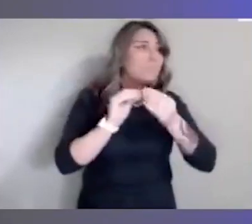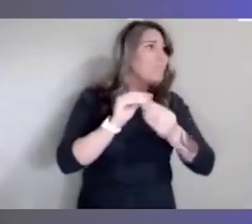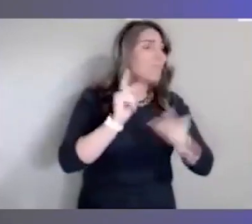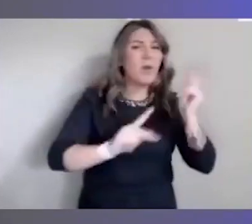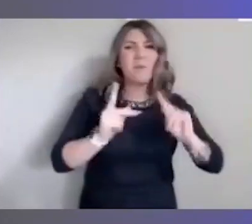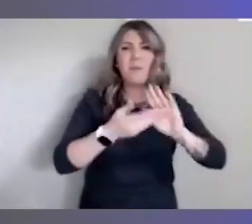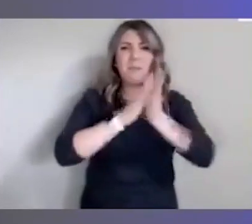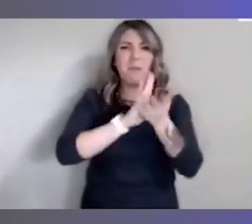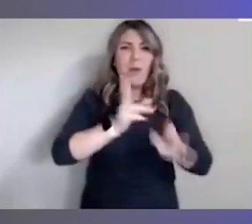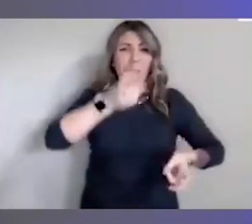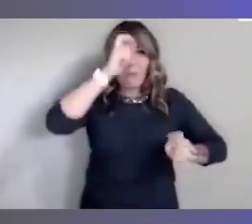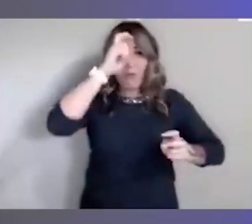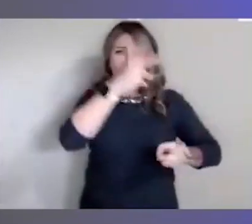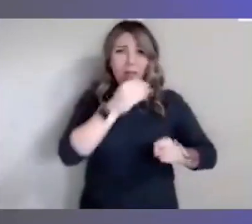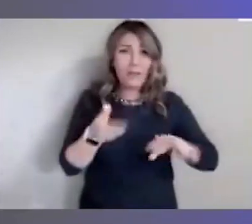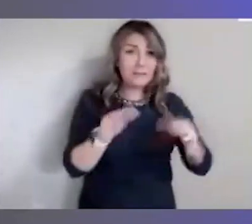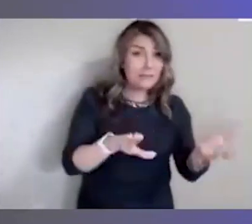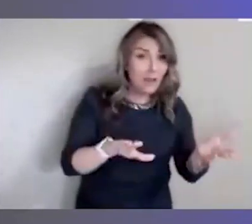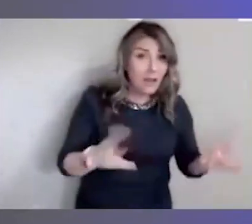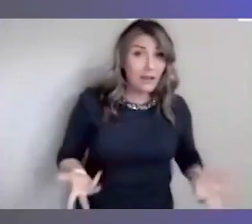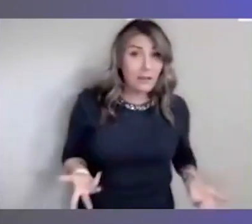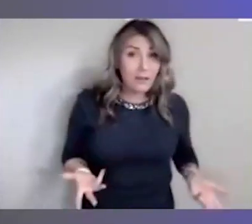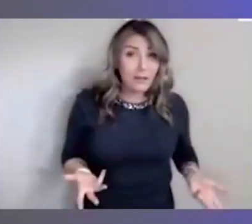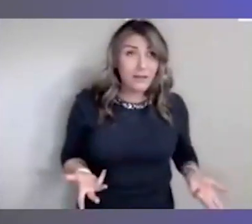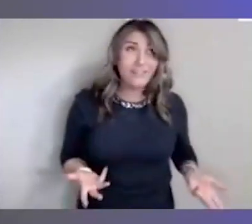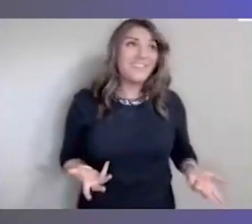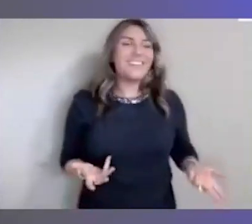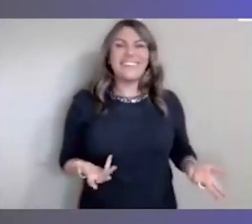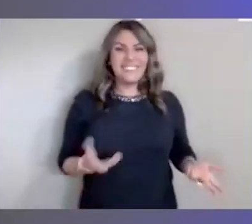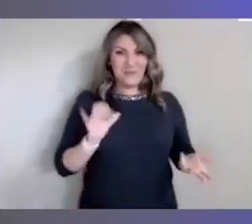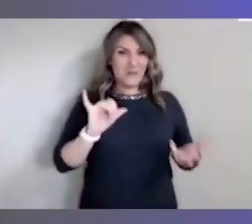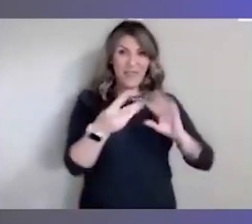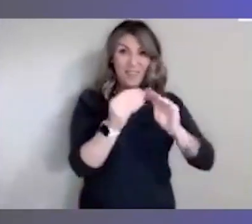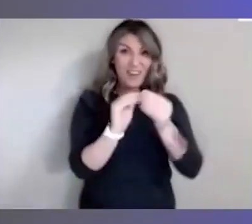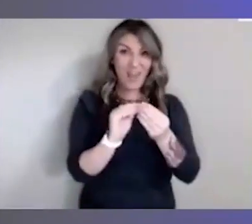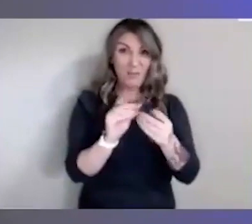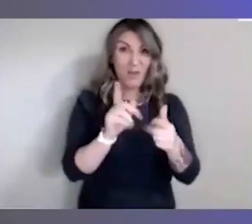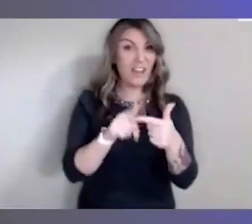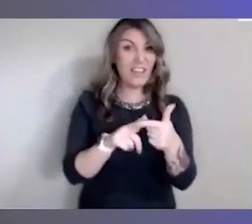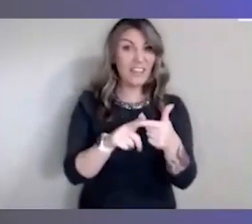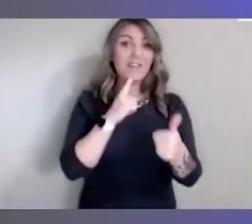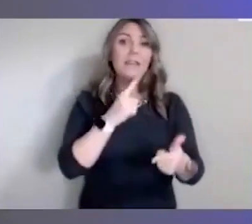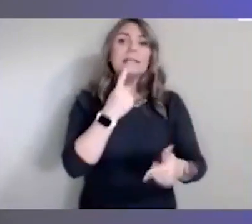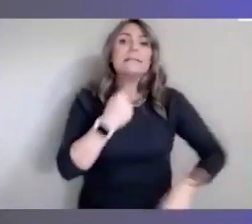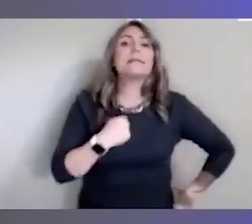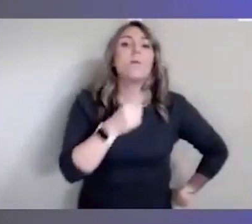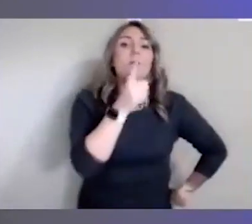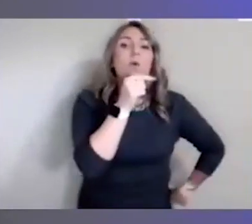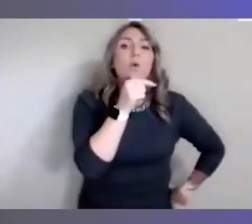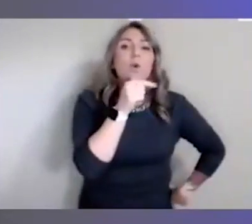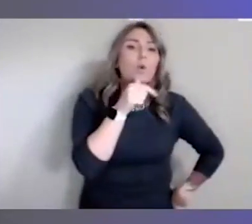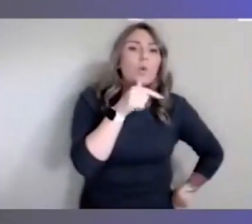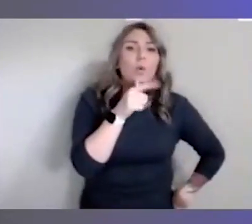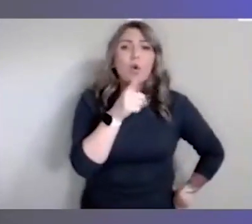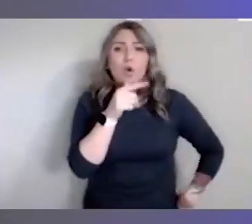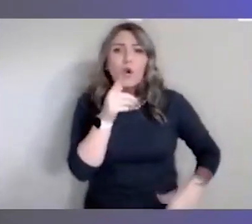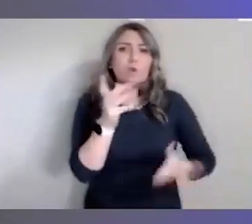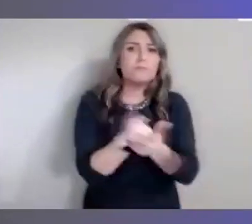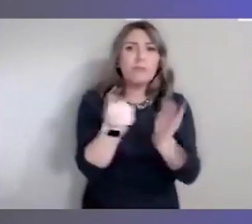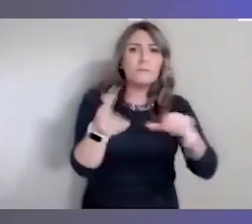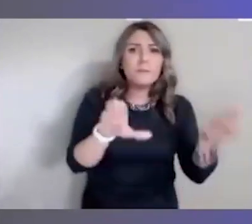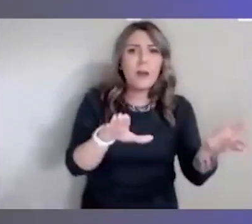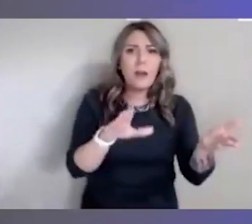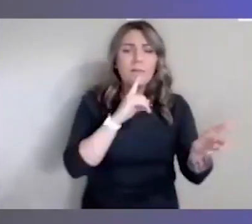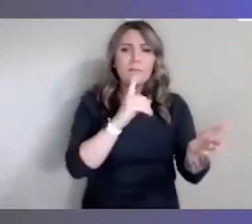die. And so tell me what that number is and then point out those individuals to me. Because as the chief elected official